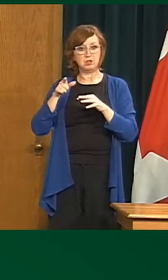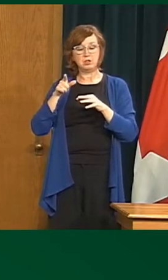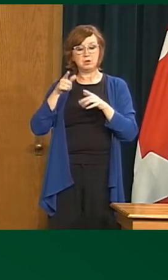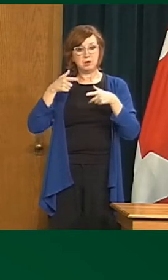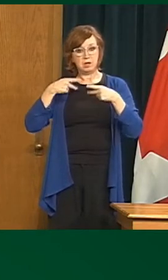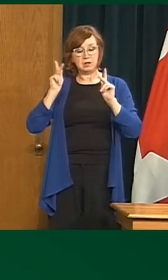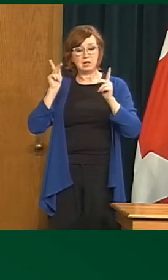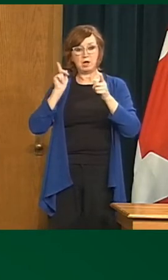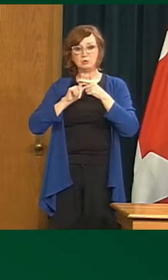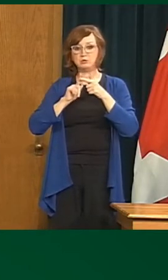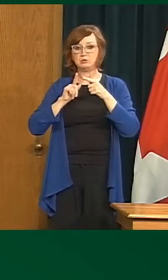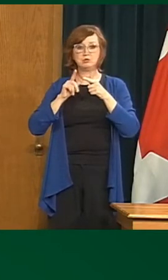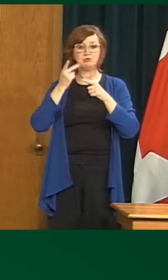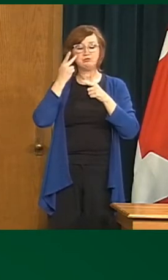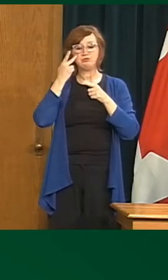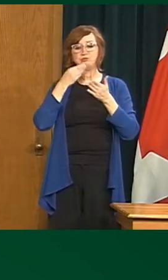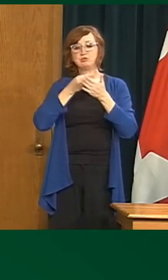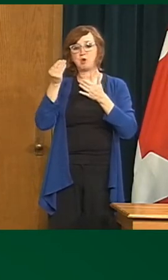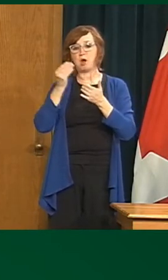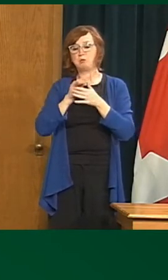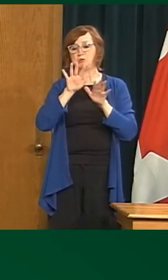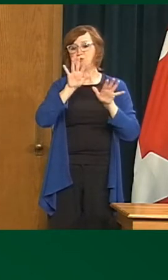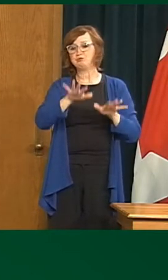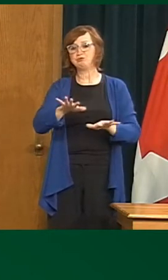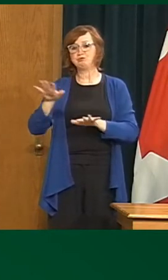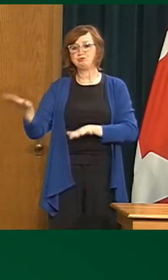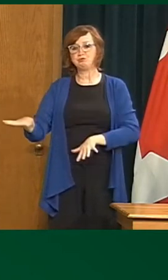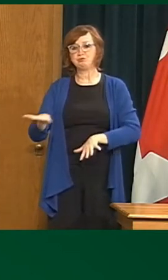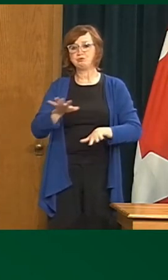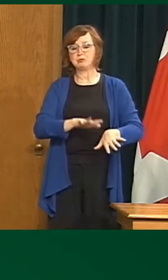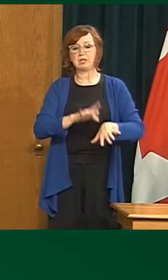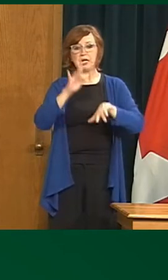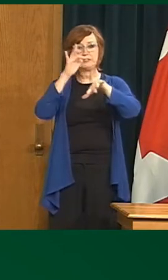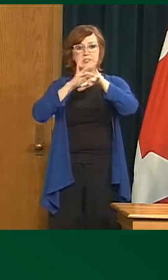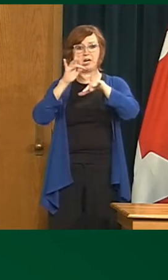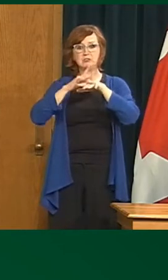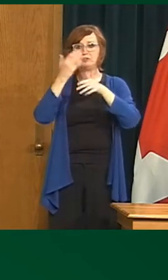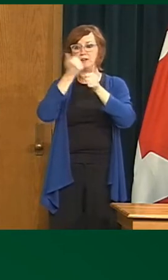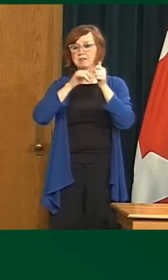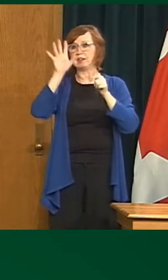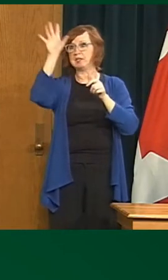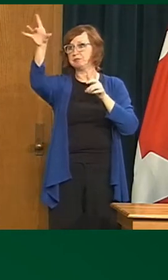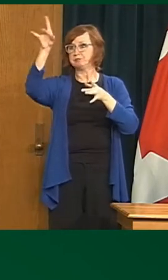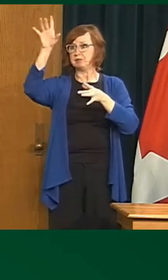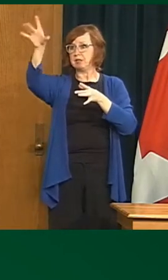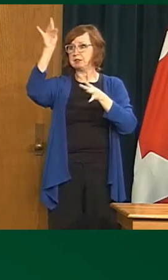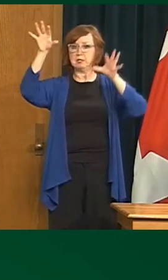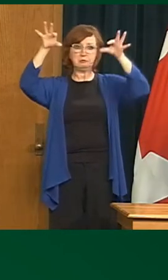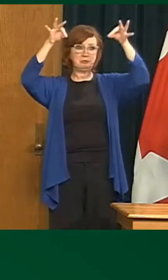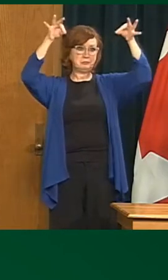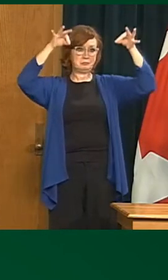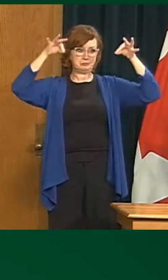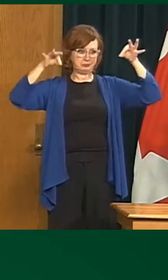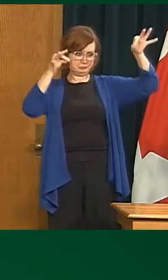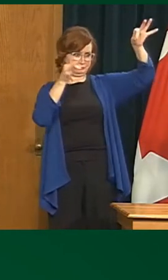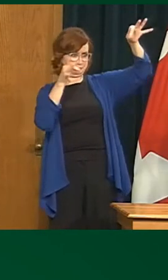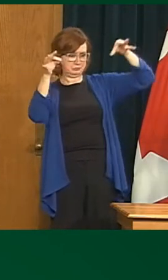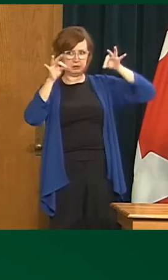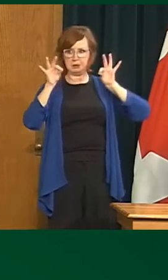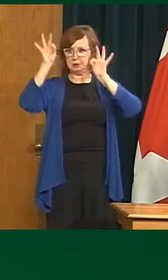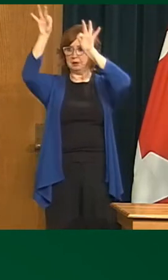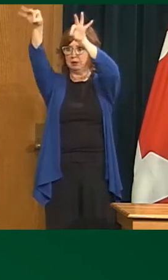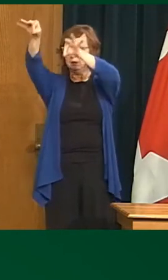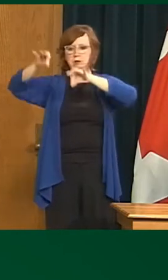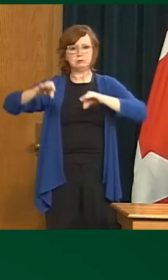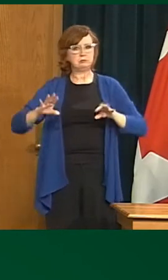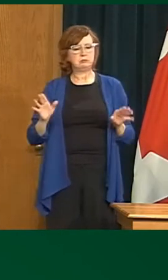picking what you need. The way businesses are being designed is that there's always that physical distancing, either as you're going